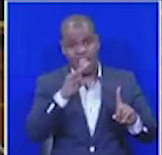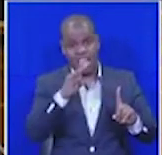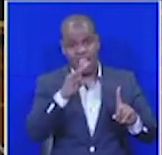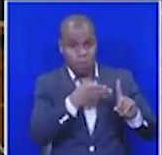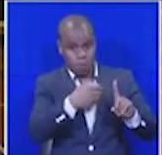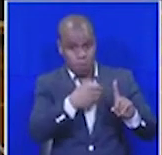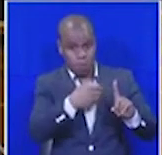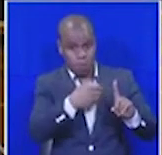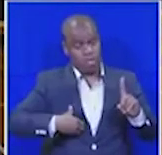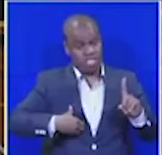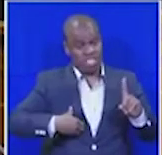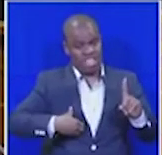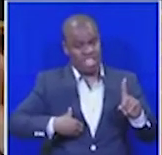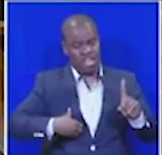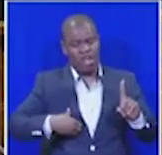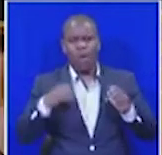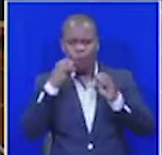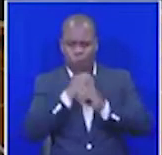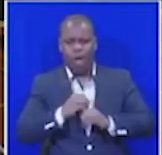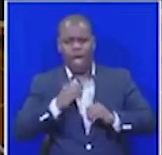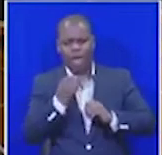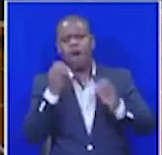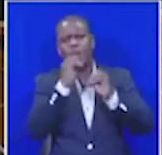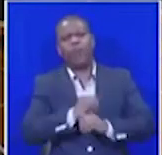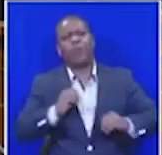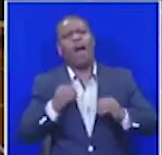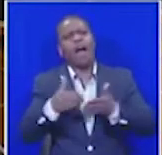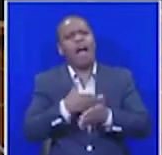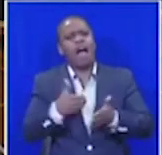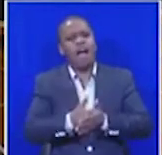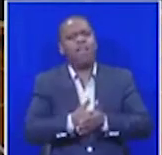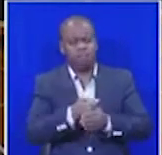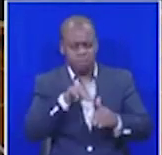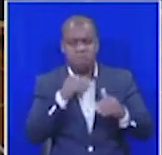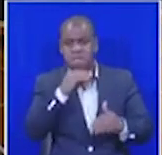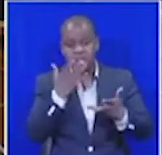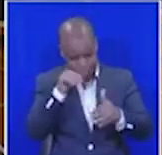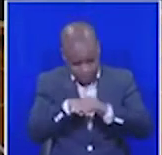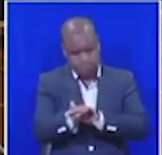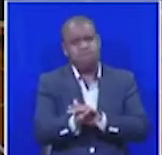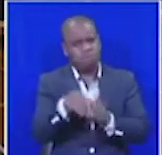he's not going to appeal the judgment, and he will have what he's always wanted, his day in court.